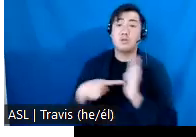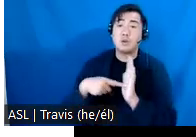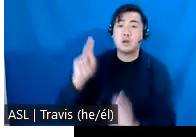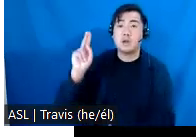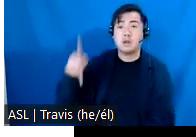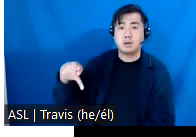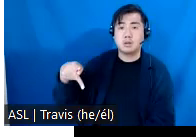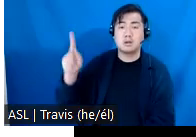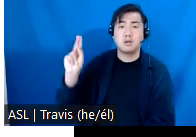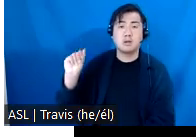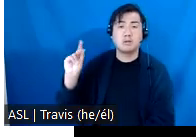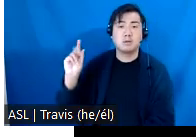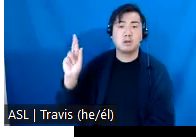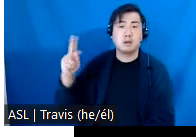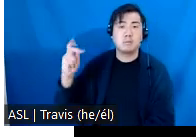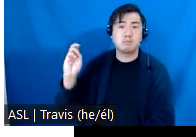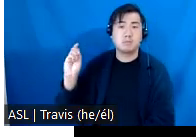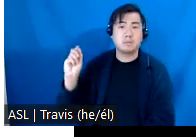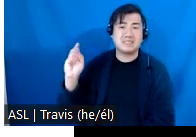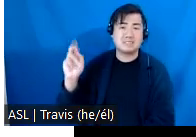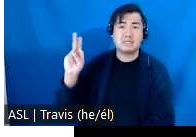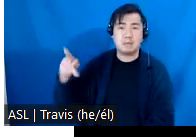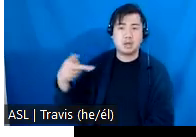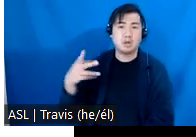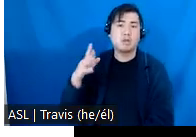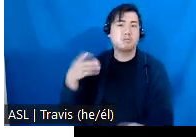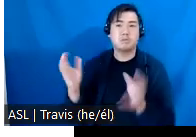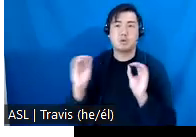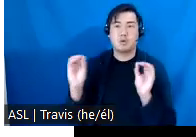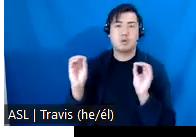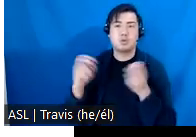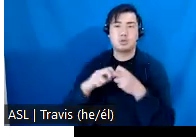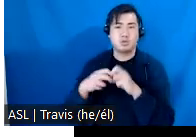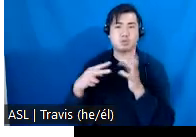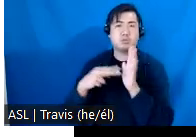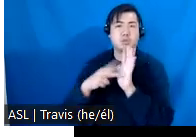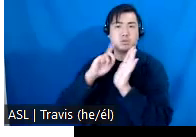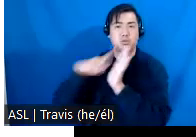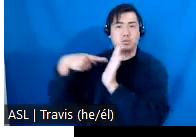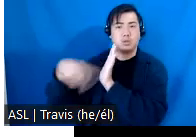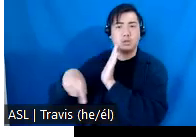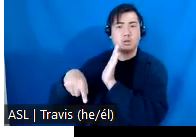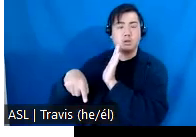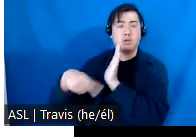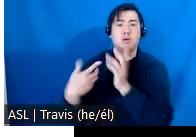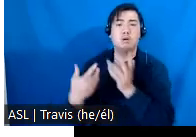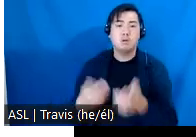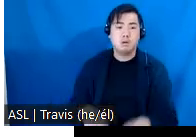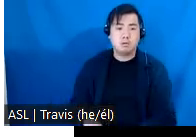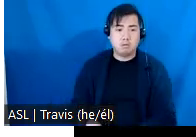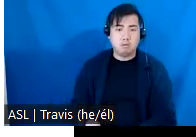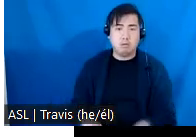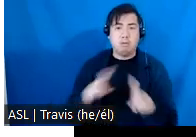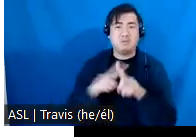have no cost around, getting a COVID test, but it's just going to be, it is just going to be by